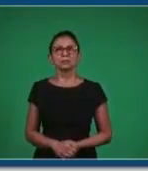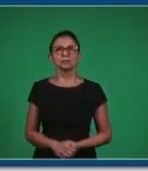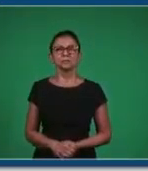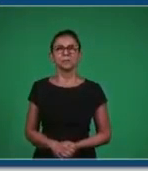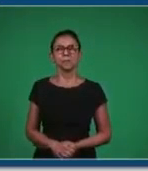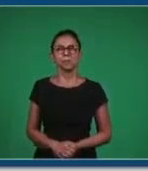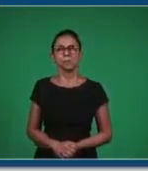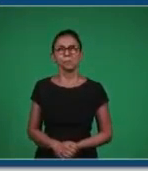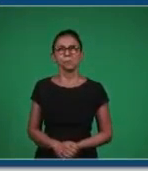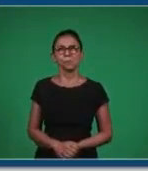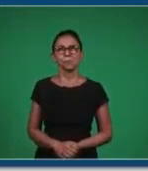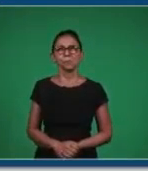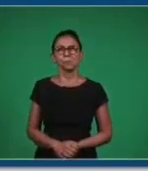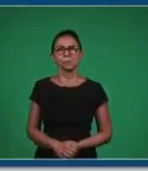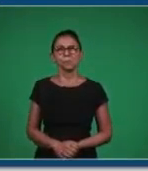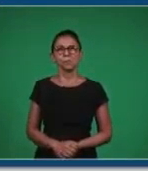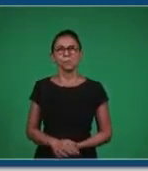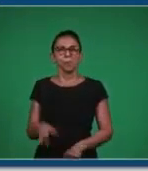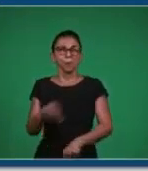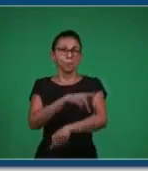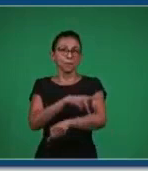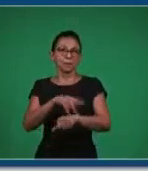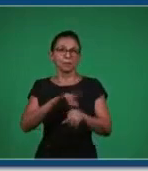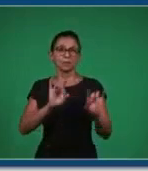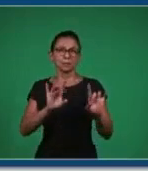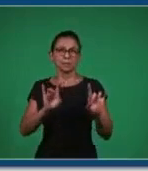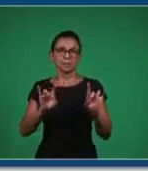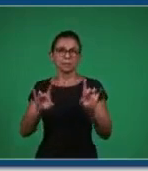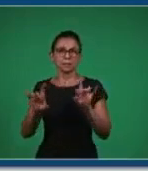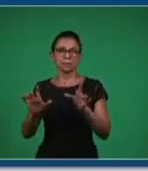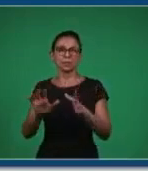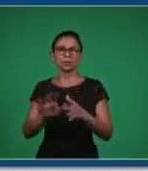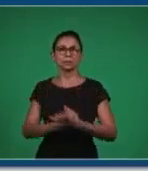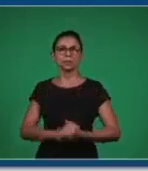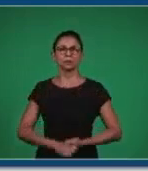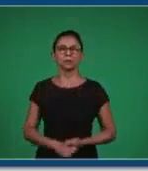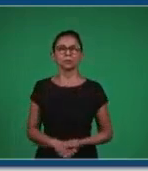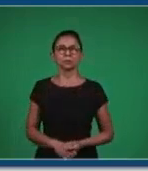is the degree of his sister.